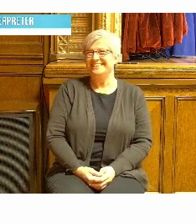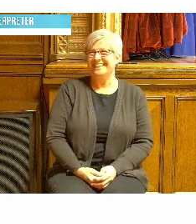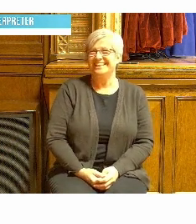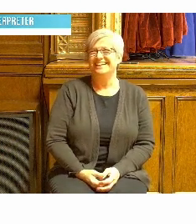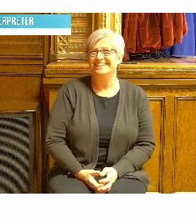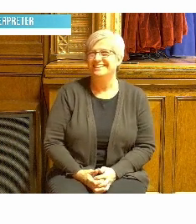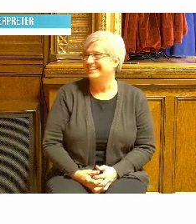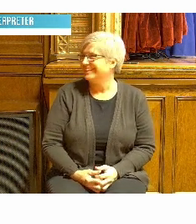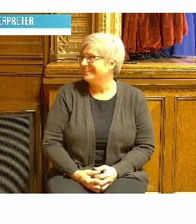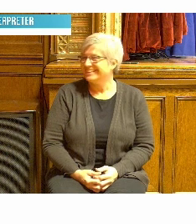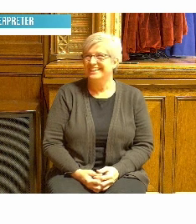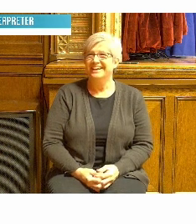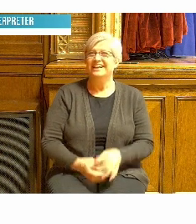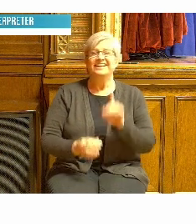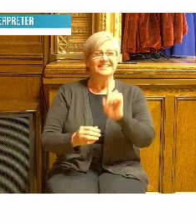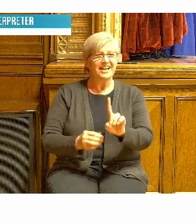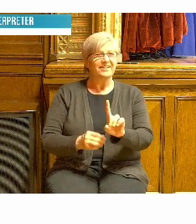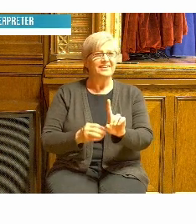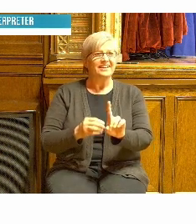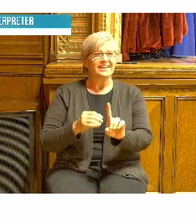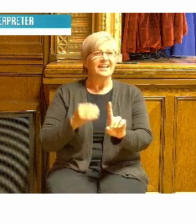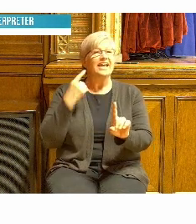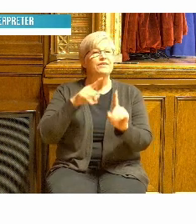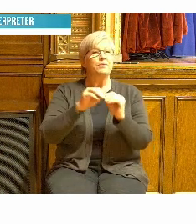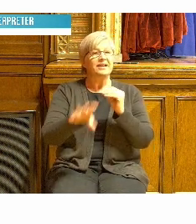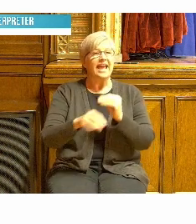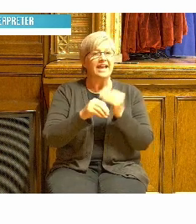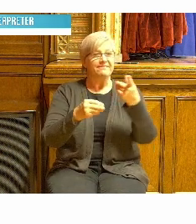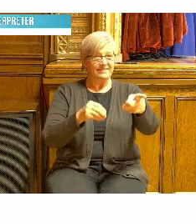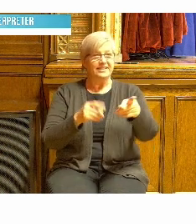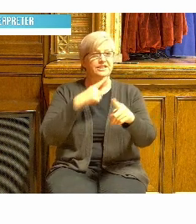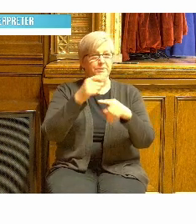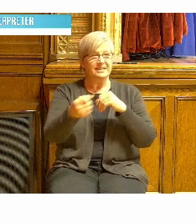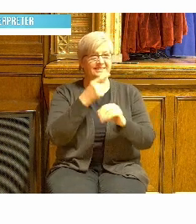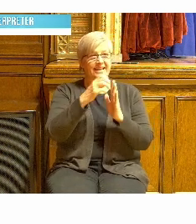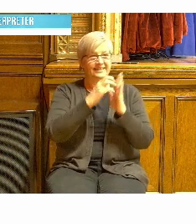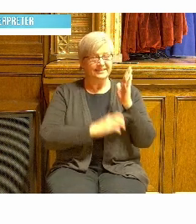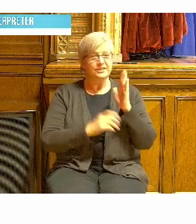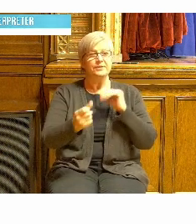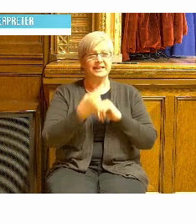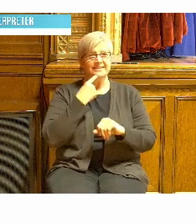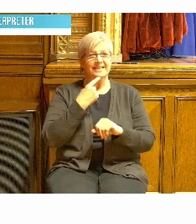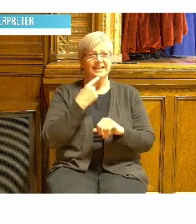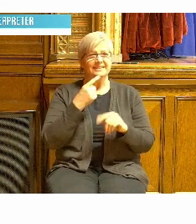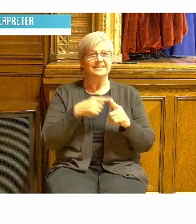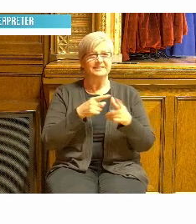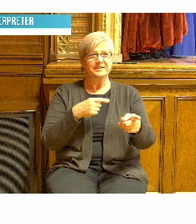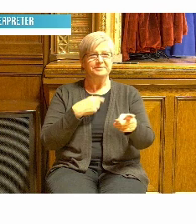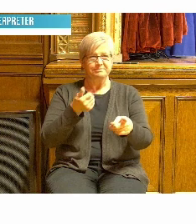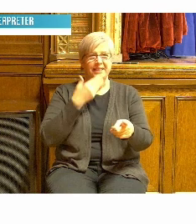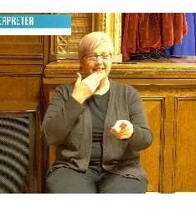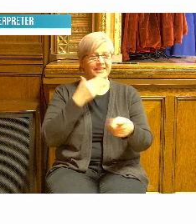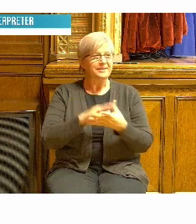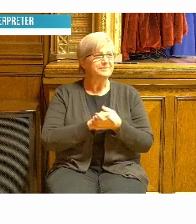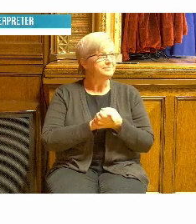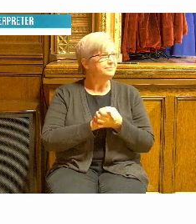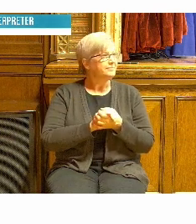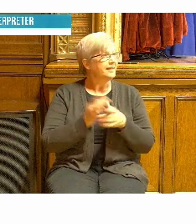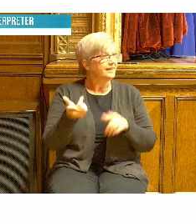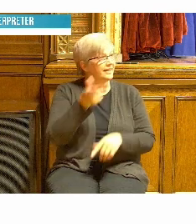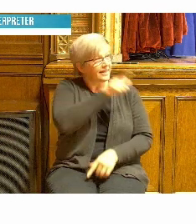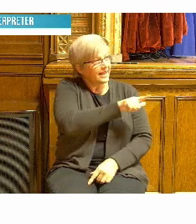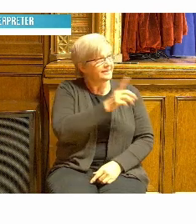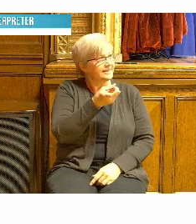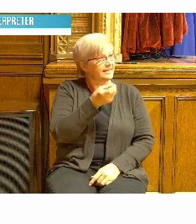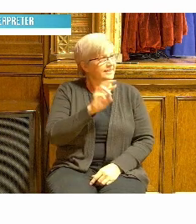Thank you. And Shay, if you had more and if you wanted to send it to the commission, you can send your testimony to the commission. So thank you. Next, we